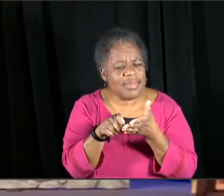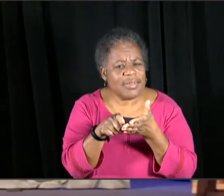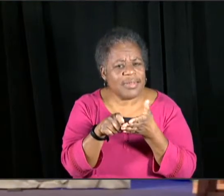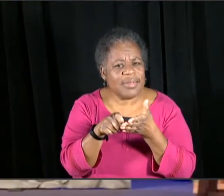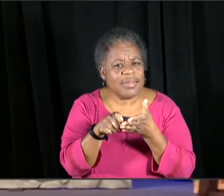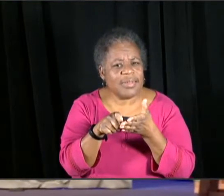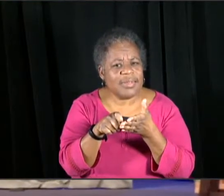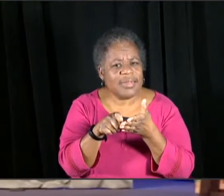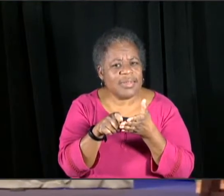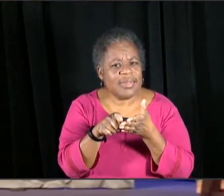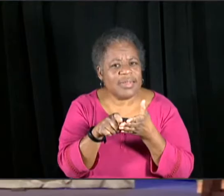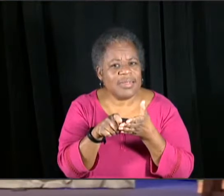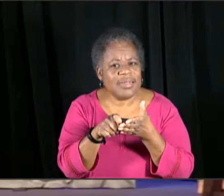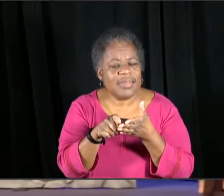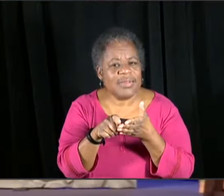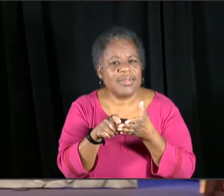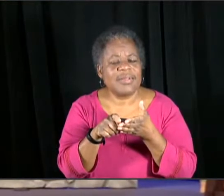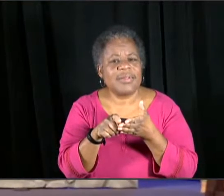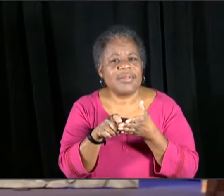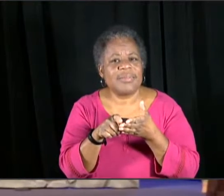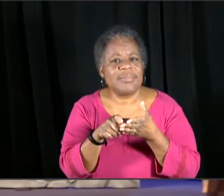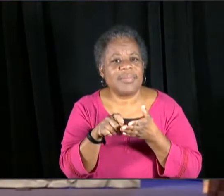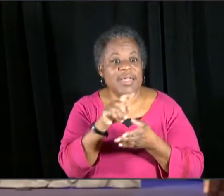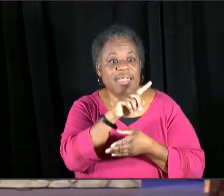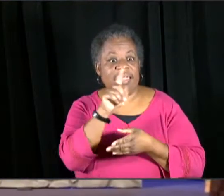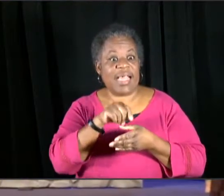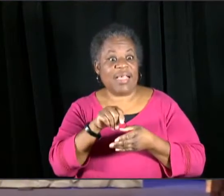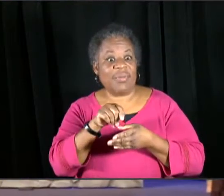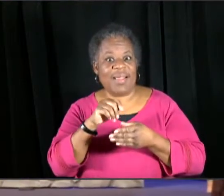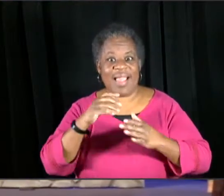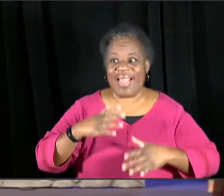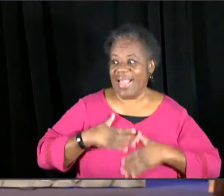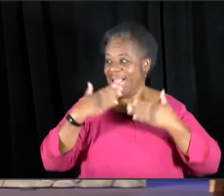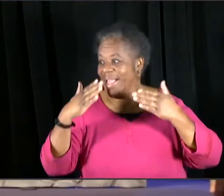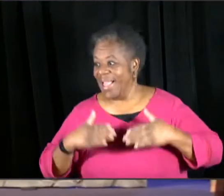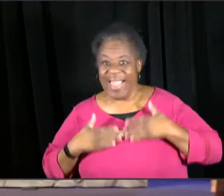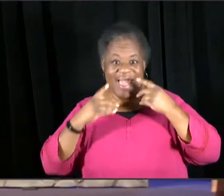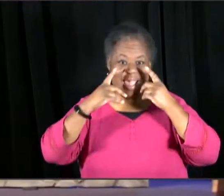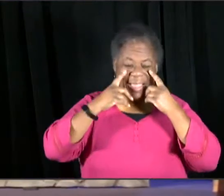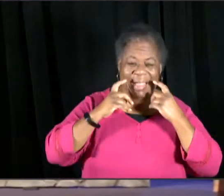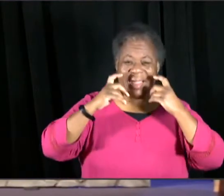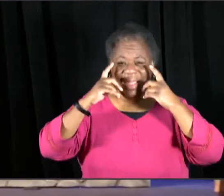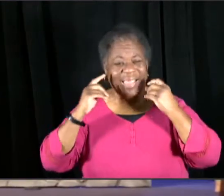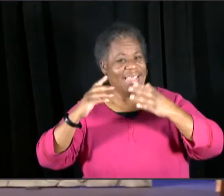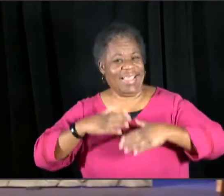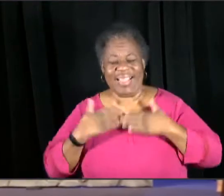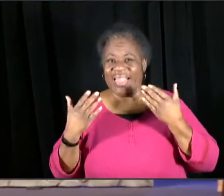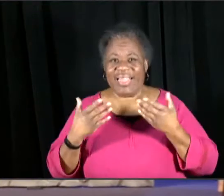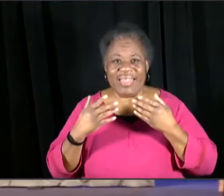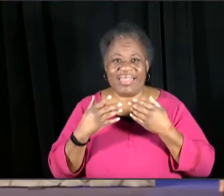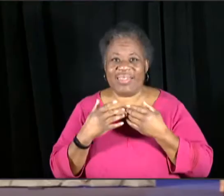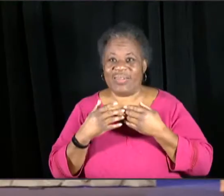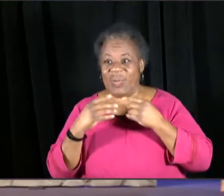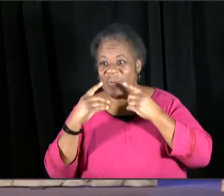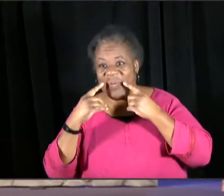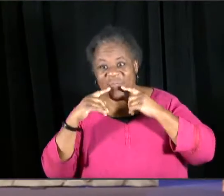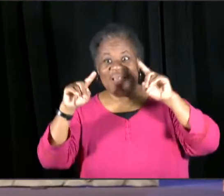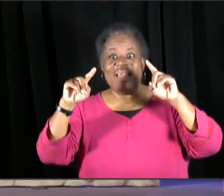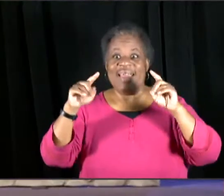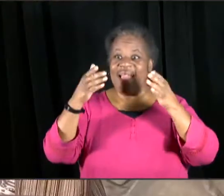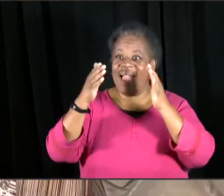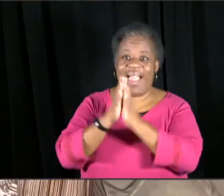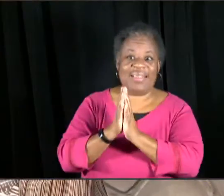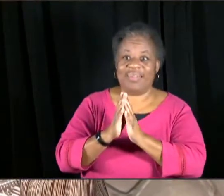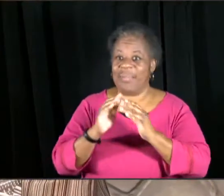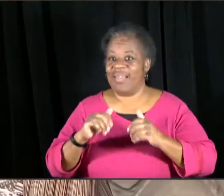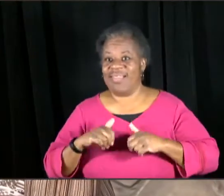It wouldn't be truthful to say that he cried tears of joy or that he finally got to ask about the meaning of life.